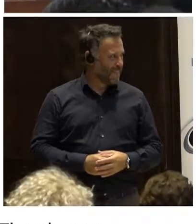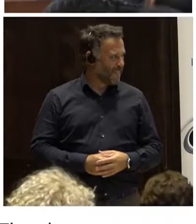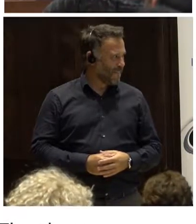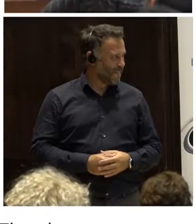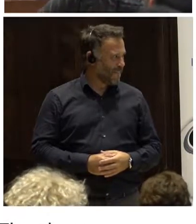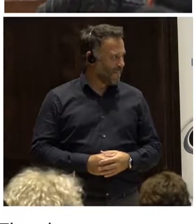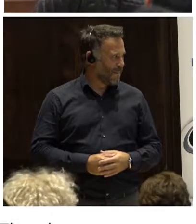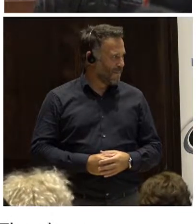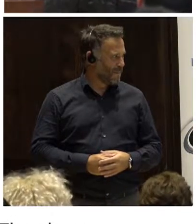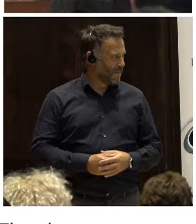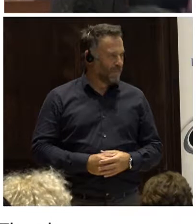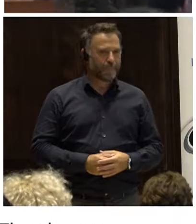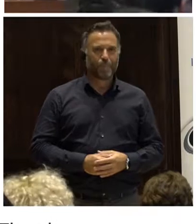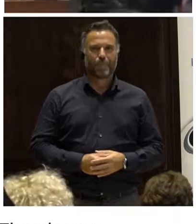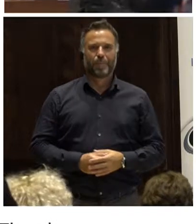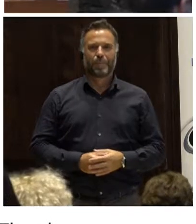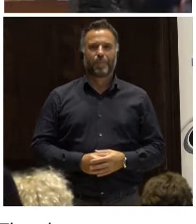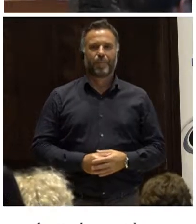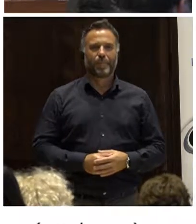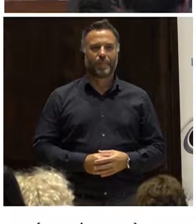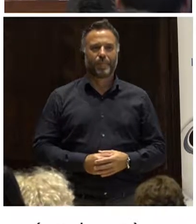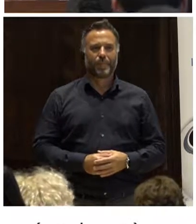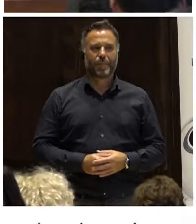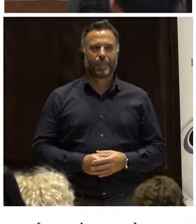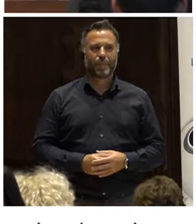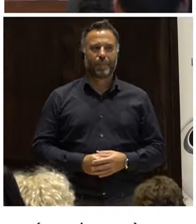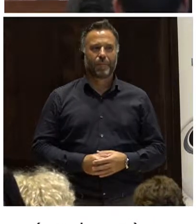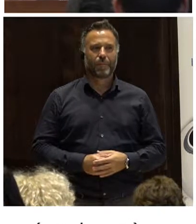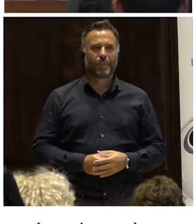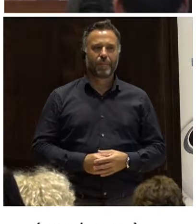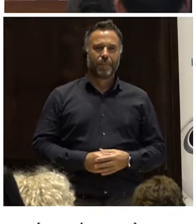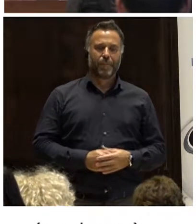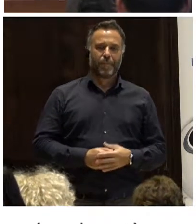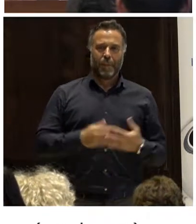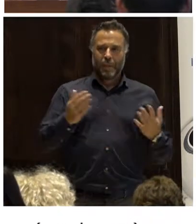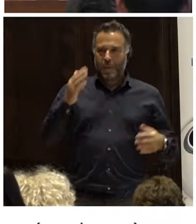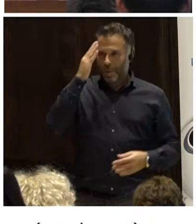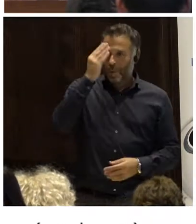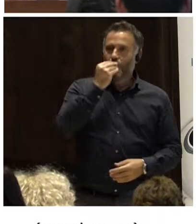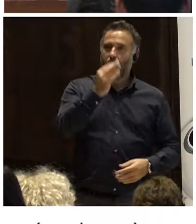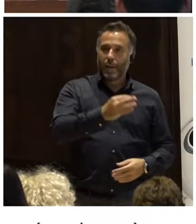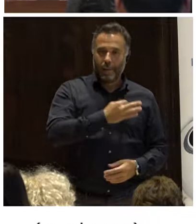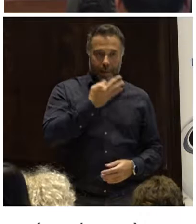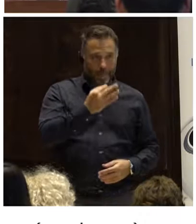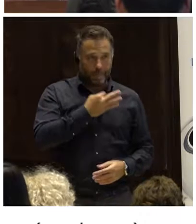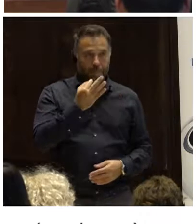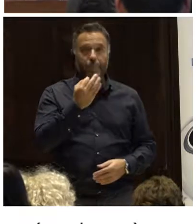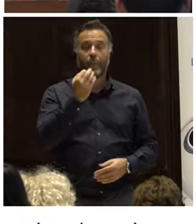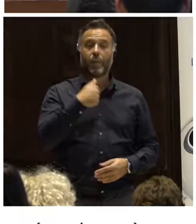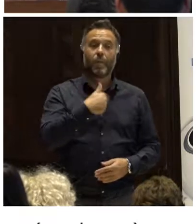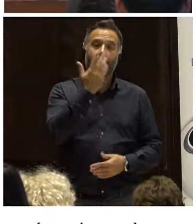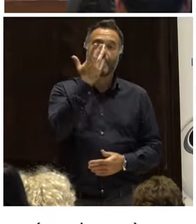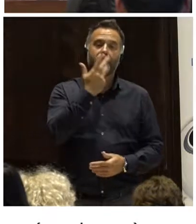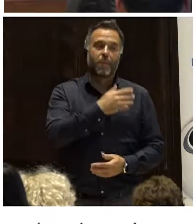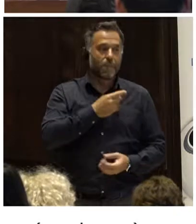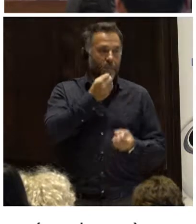Good evening. I would like only to say some words about the project. It was not a project, it was an action,